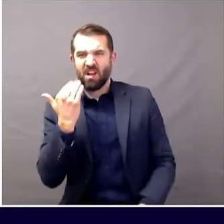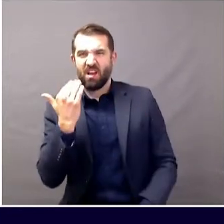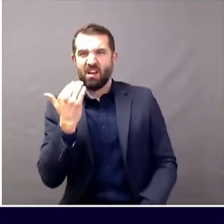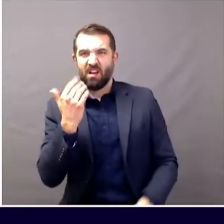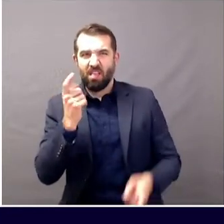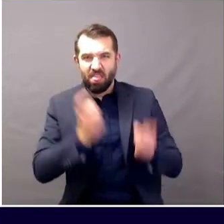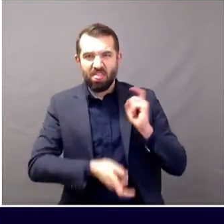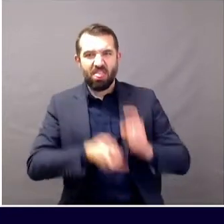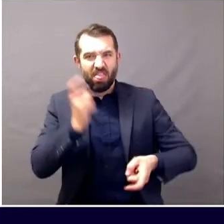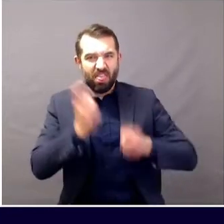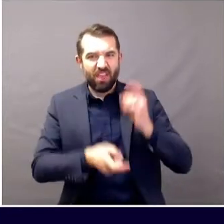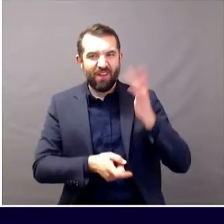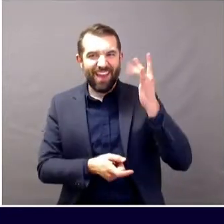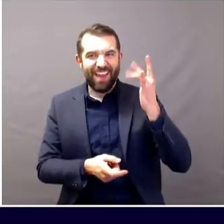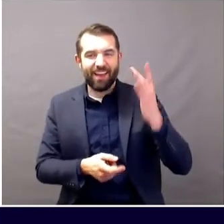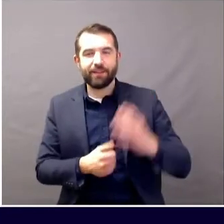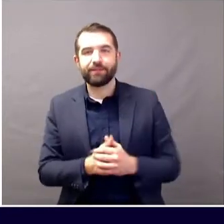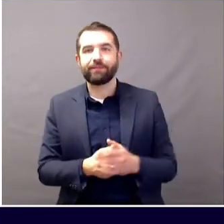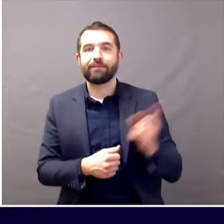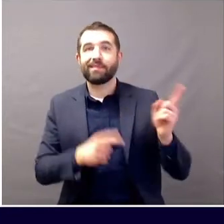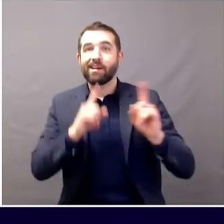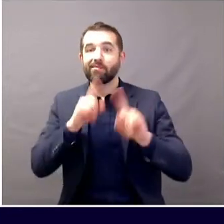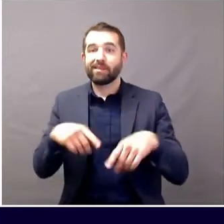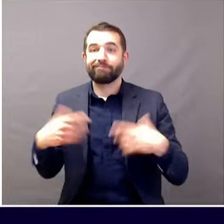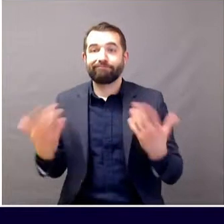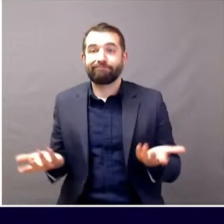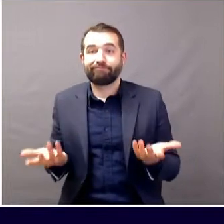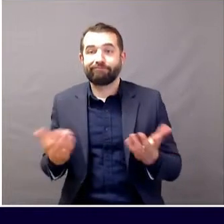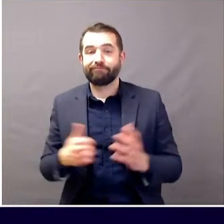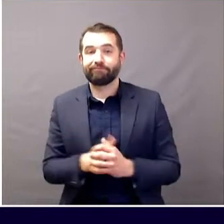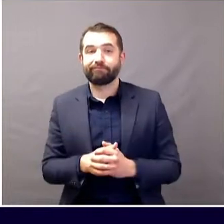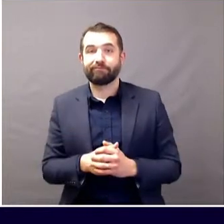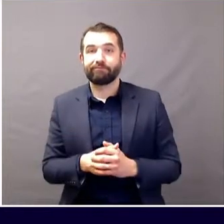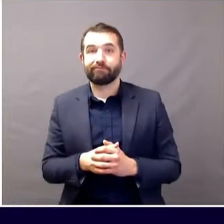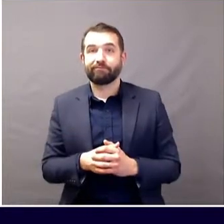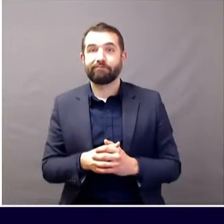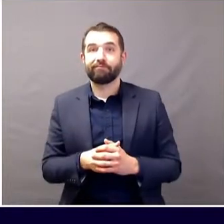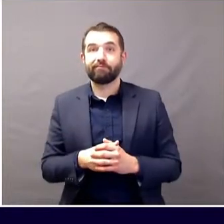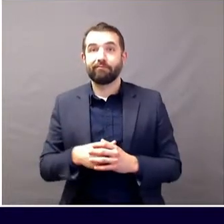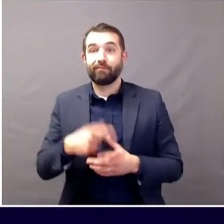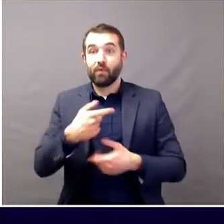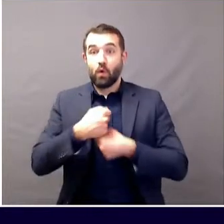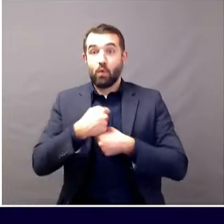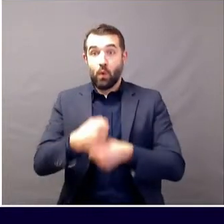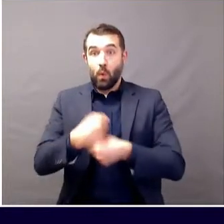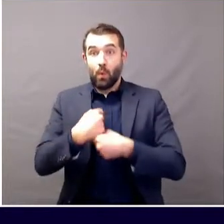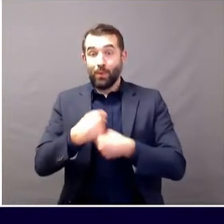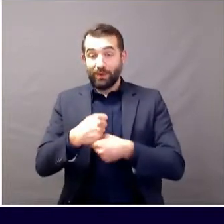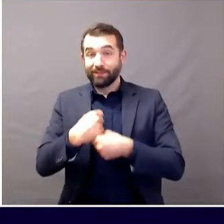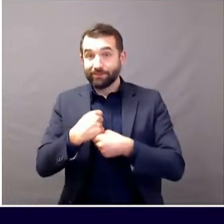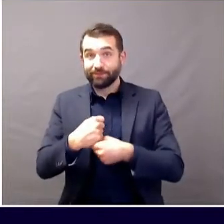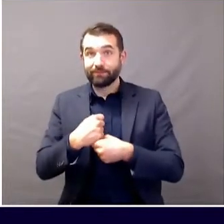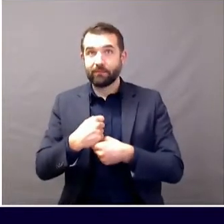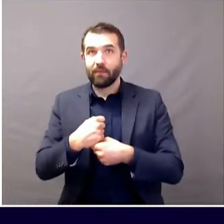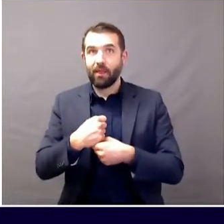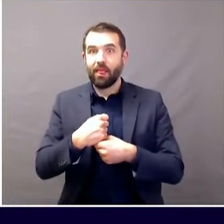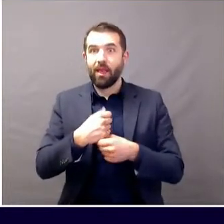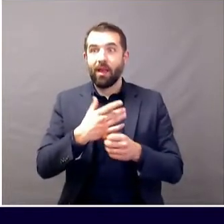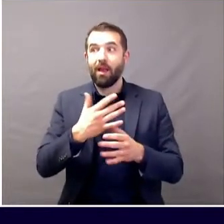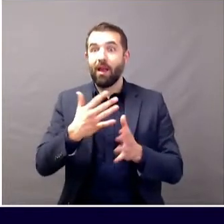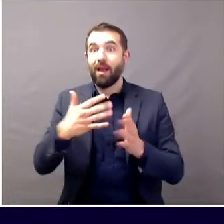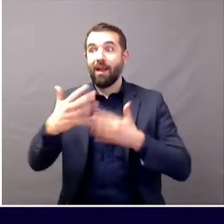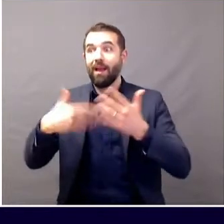being produced and when it was actually ready to be shipped. And there was, according to General Perna, a bit of a miscommunication